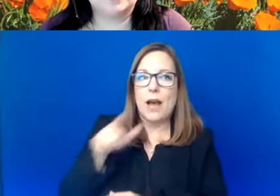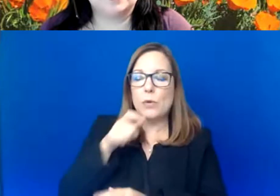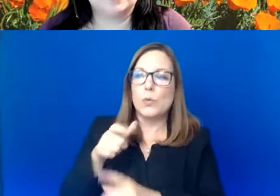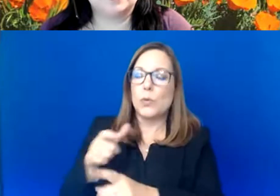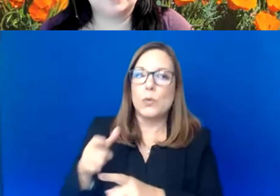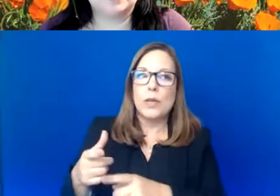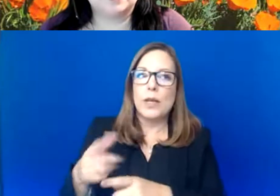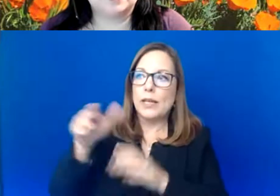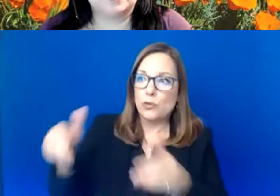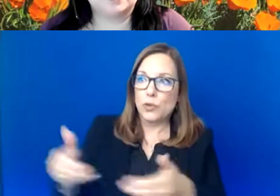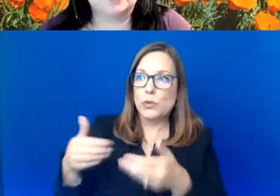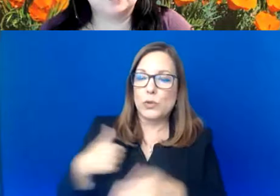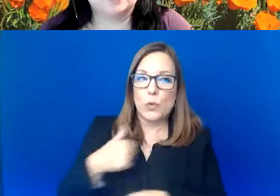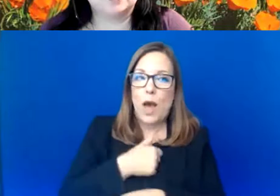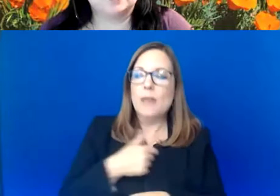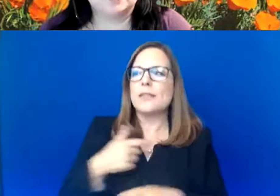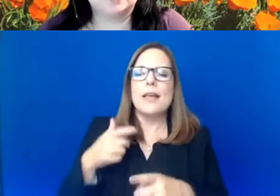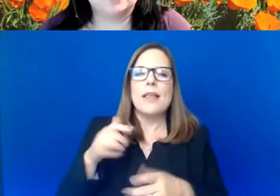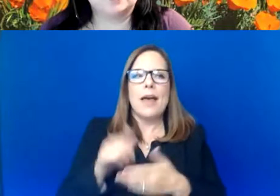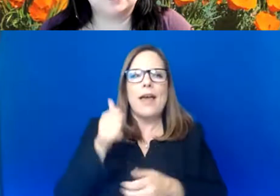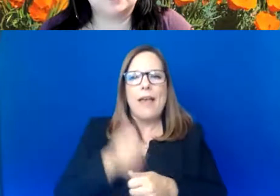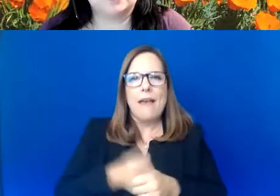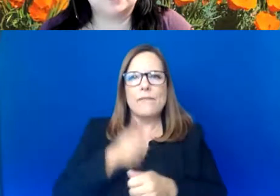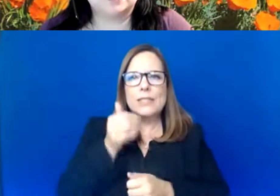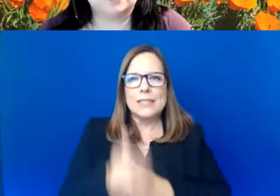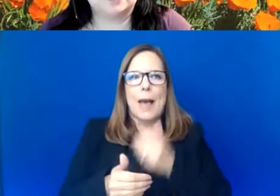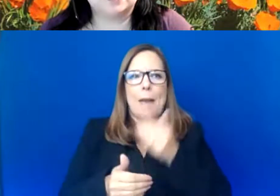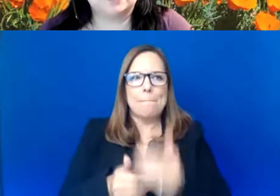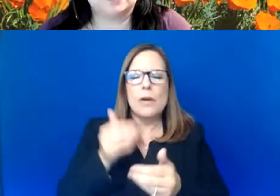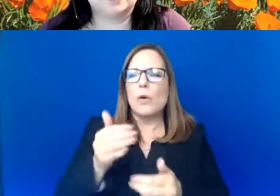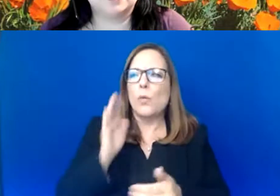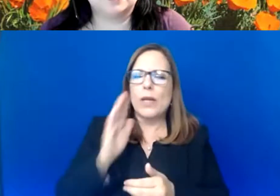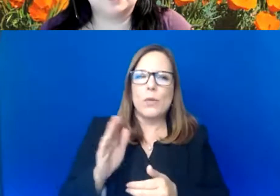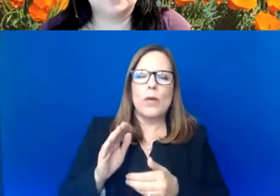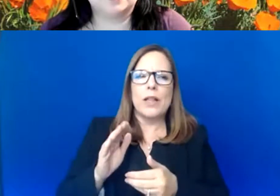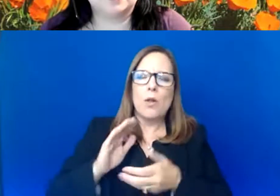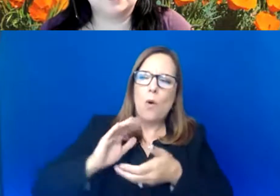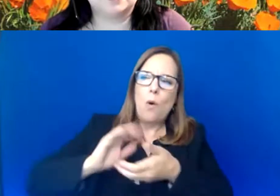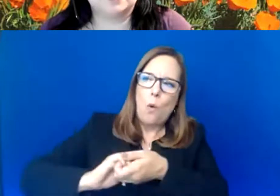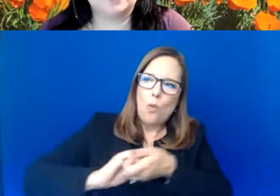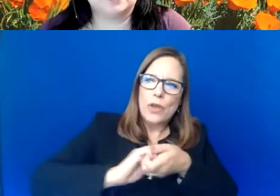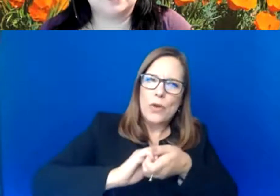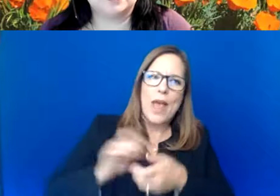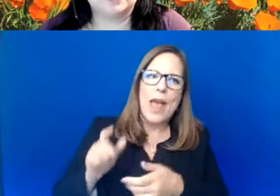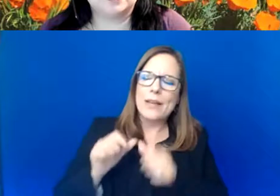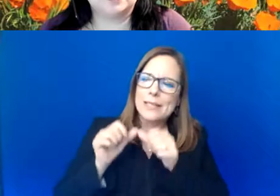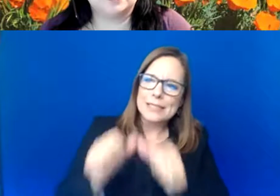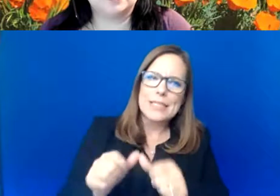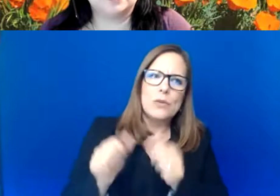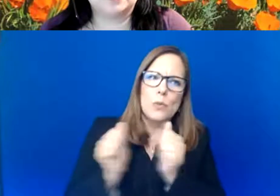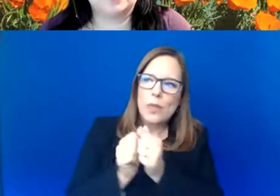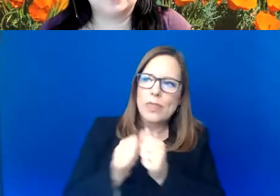the process, we can stay holding hands with them, as it were, to make sure that they're getting the services that they